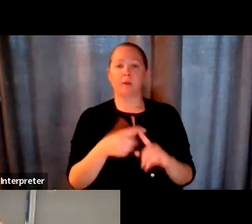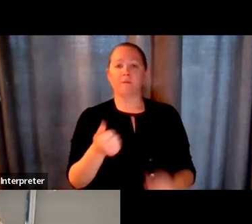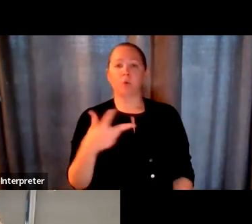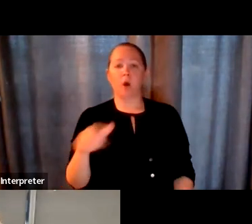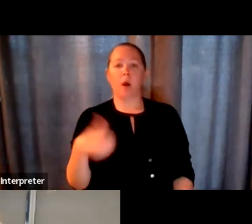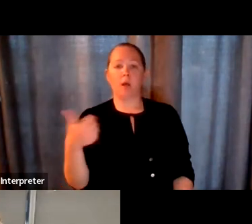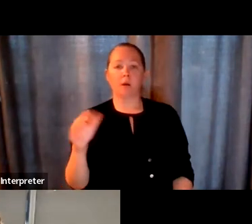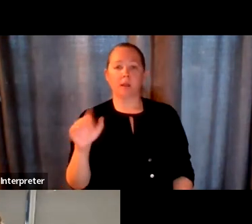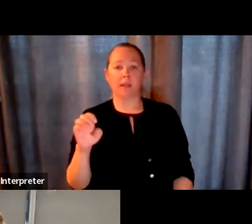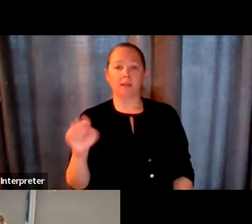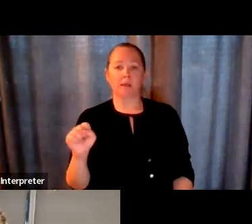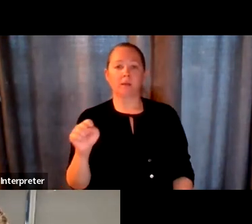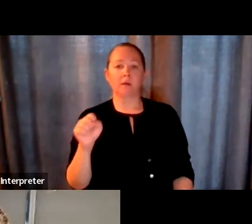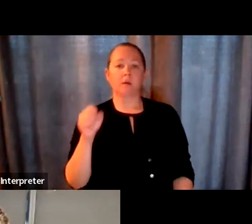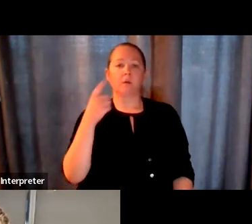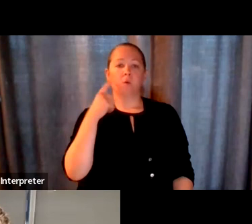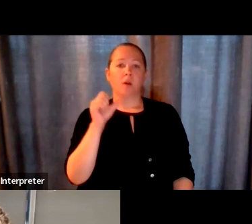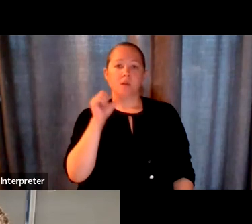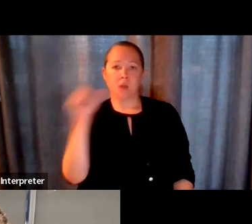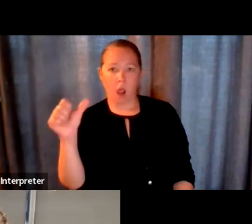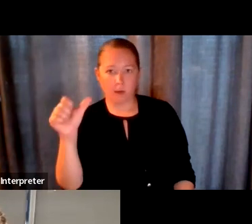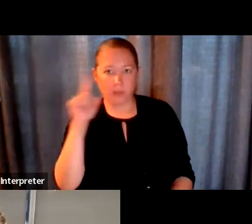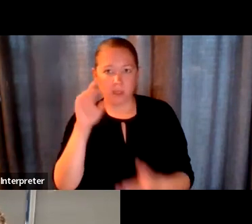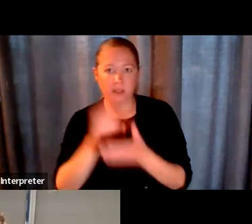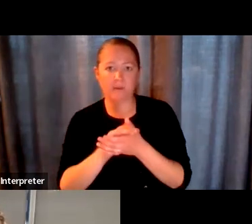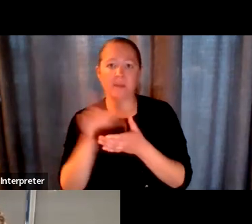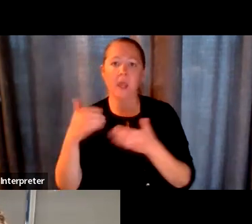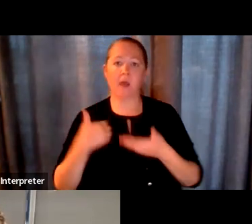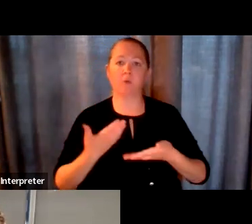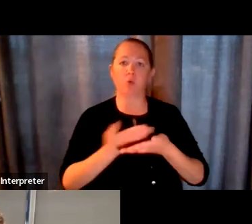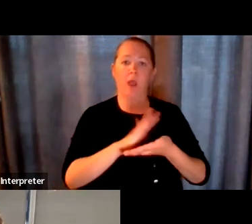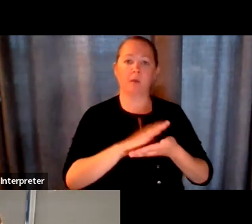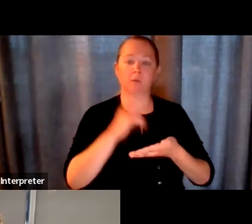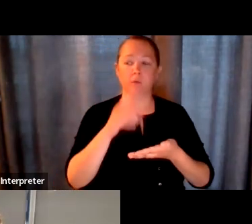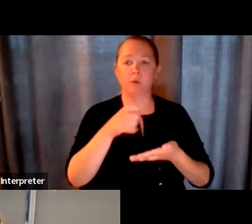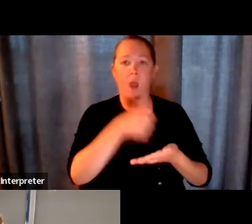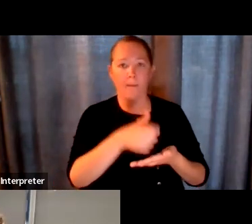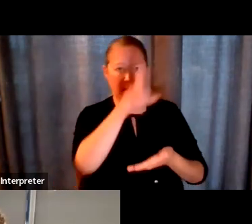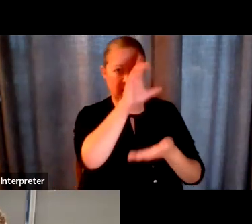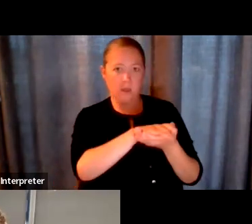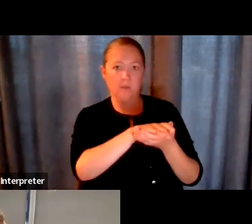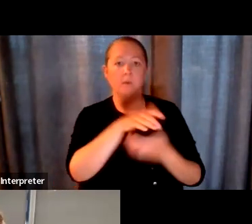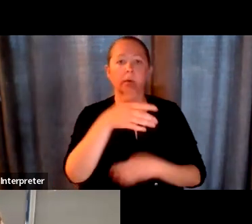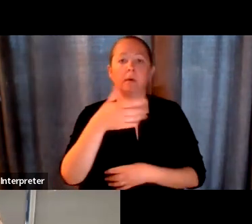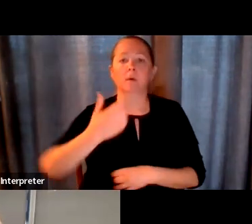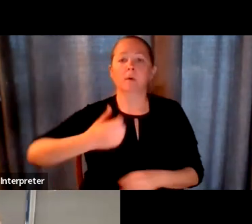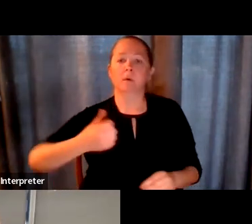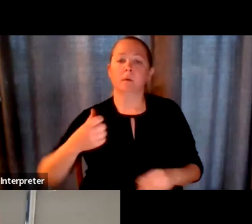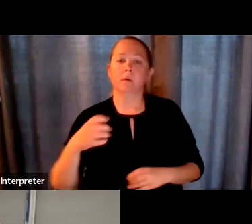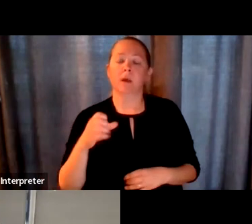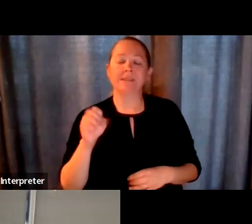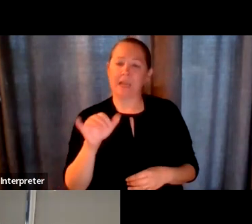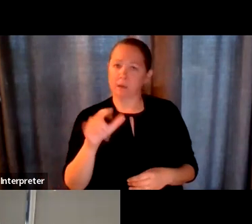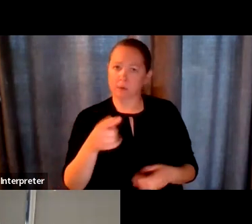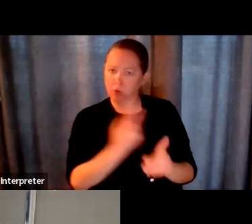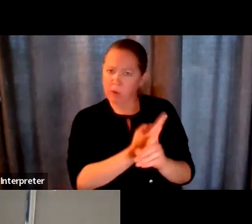or non-believers arguing they have a right to exercise their non-faith, or on the argument that atheism is just another belief system. Is that